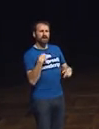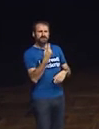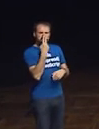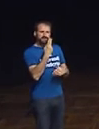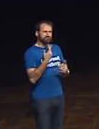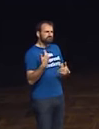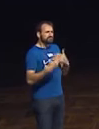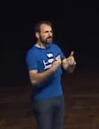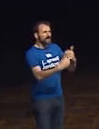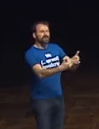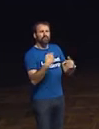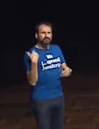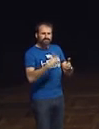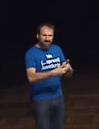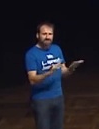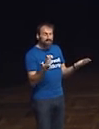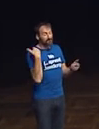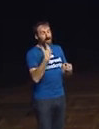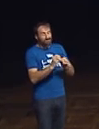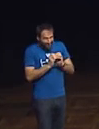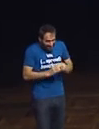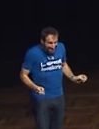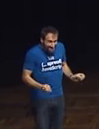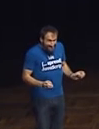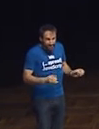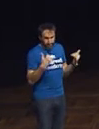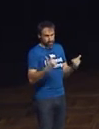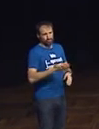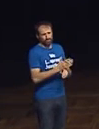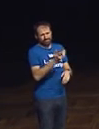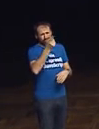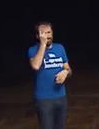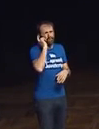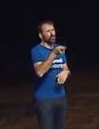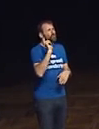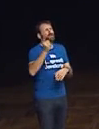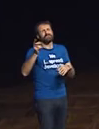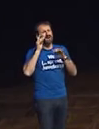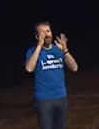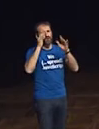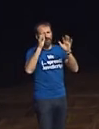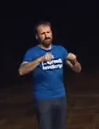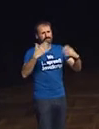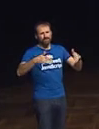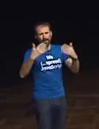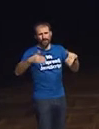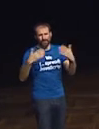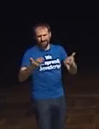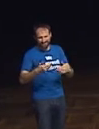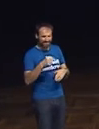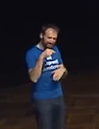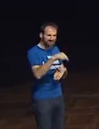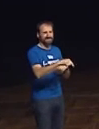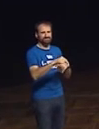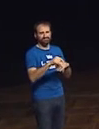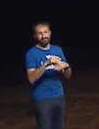from like nothing in any browser to like hundreds of millions of page loads going through a service worker every day. And that's just in